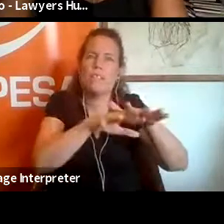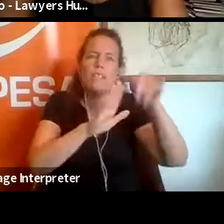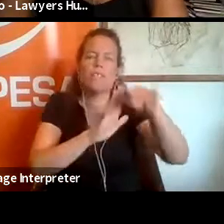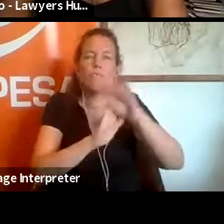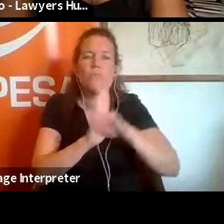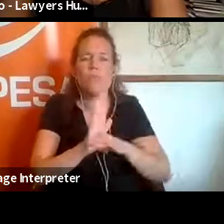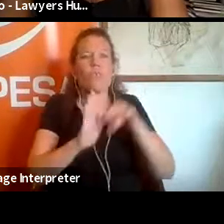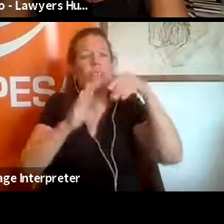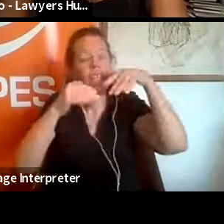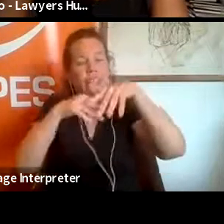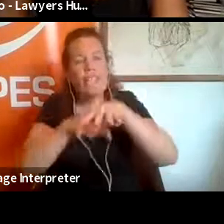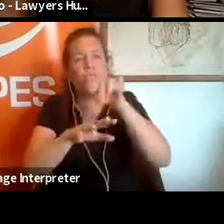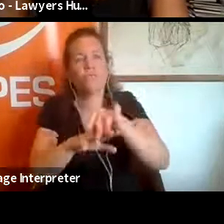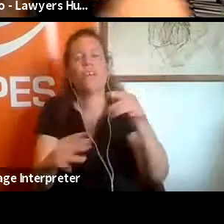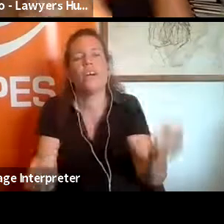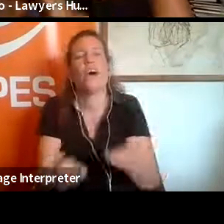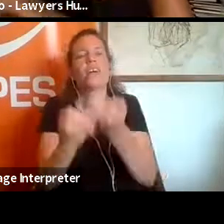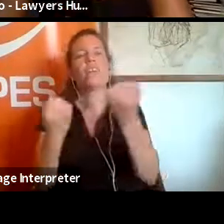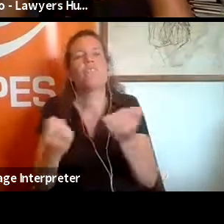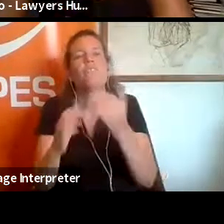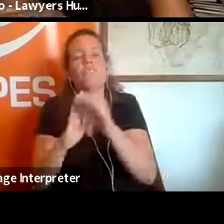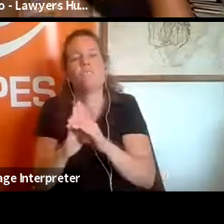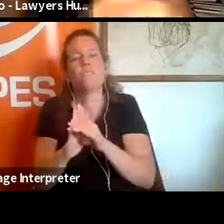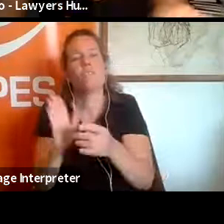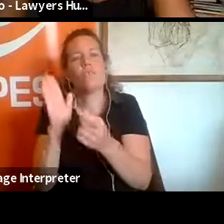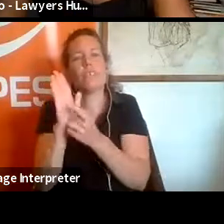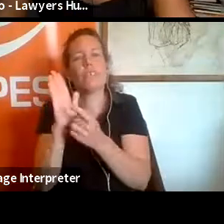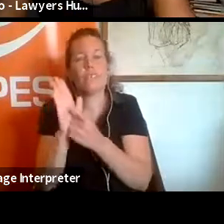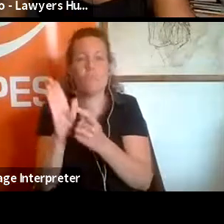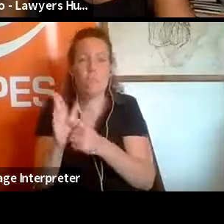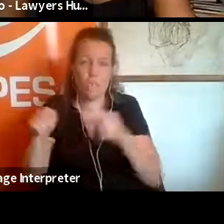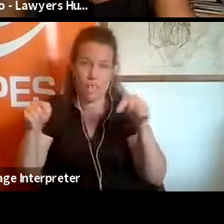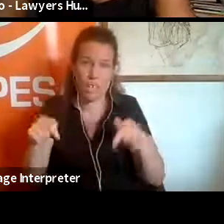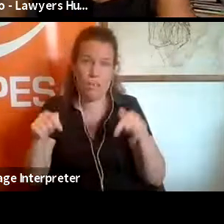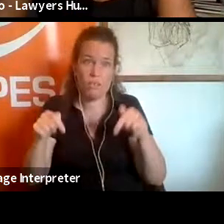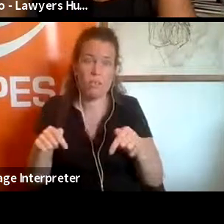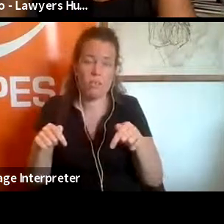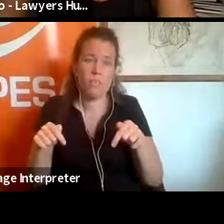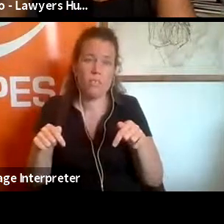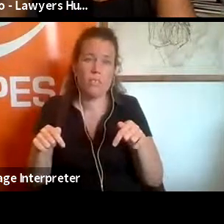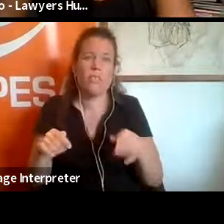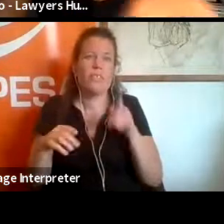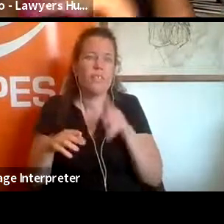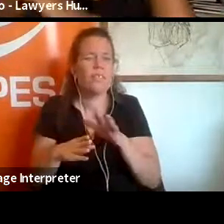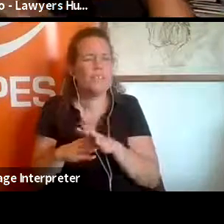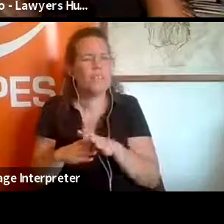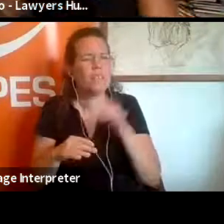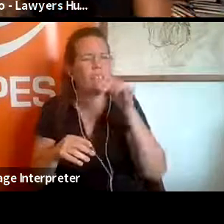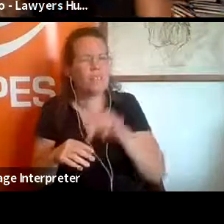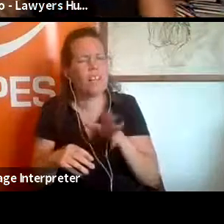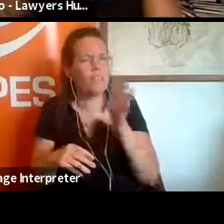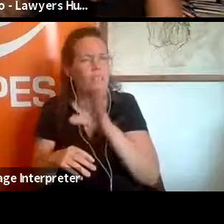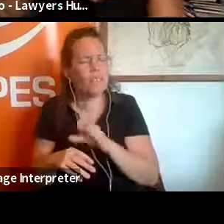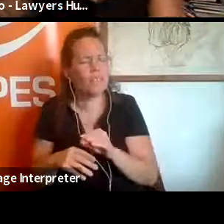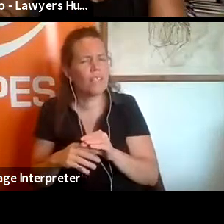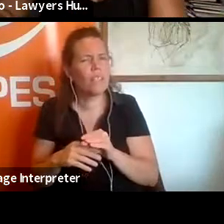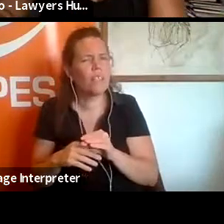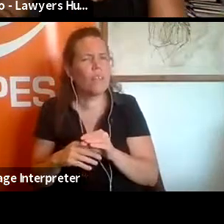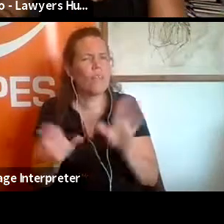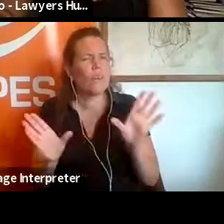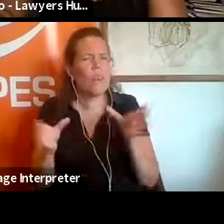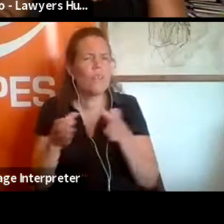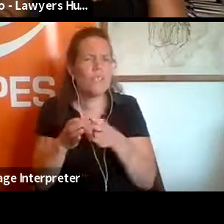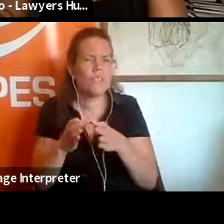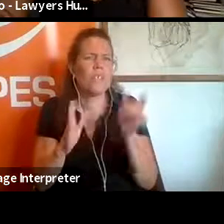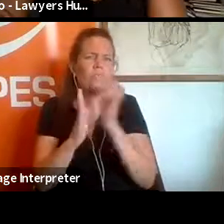their activities. For example, currently, the South African Human Rights Commission has come up with a draft